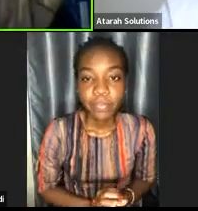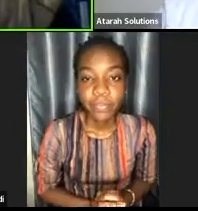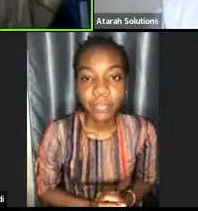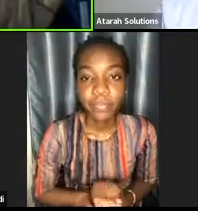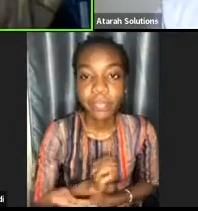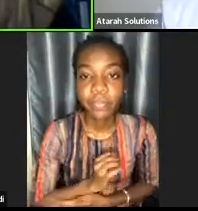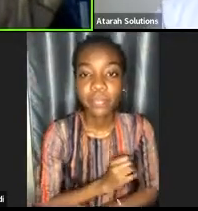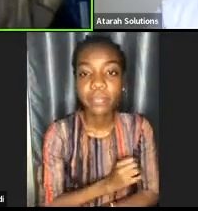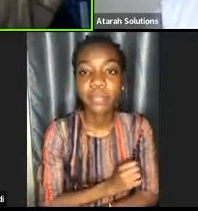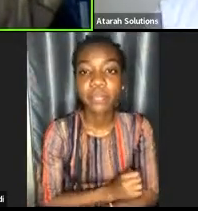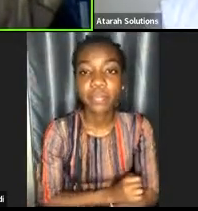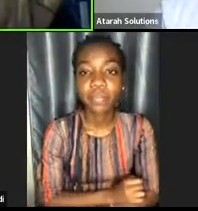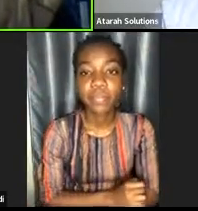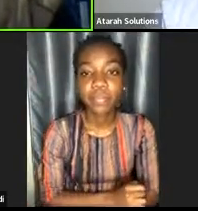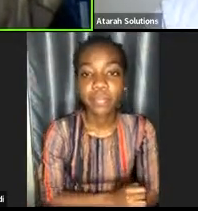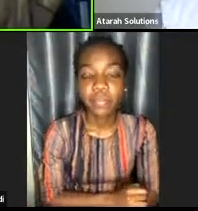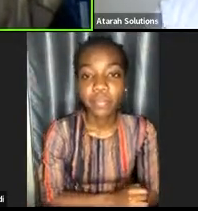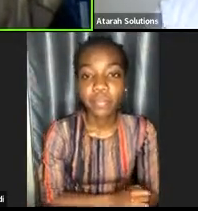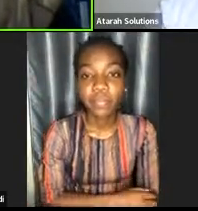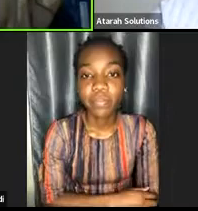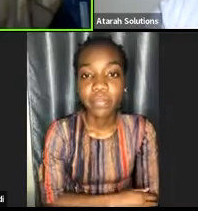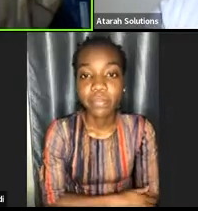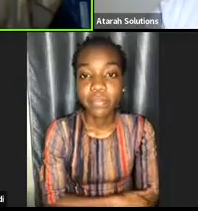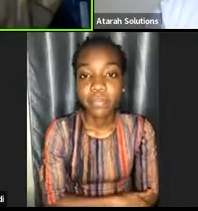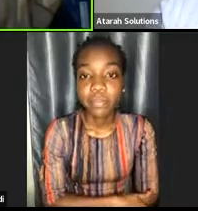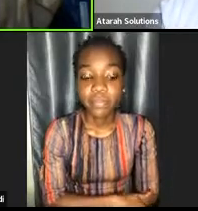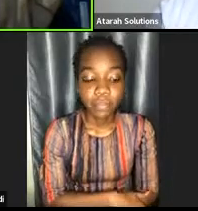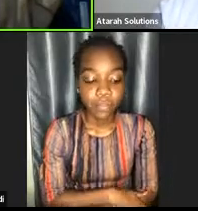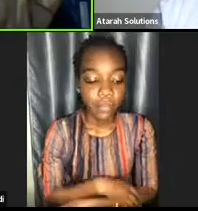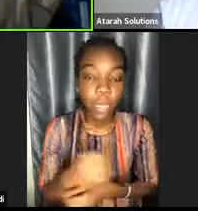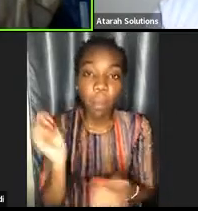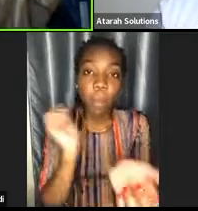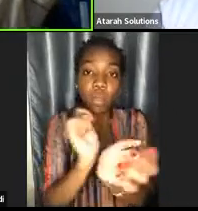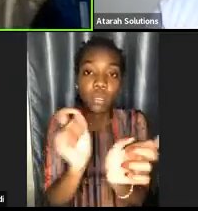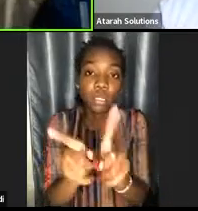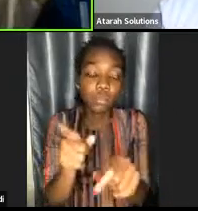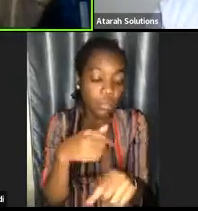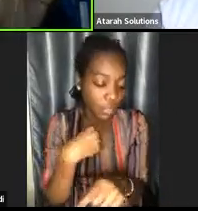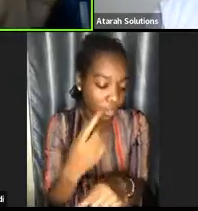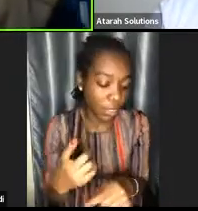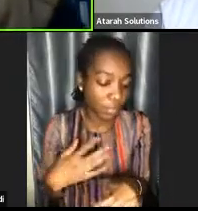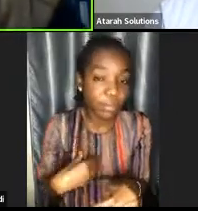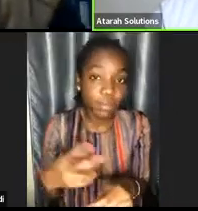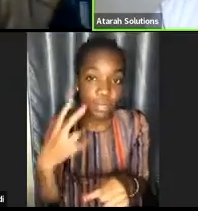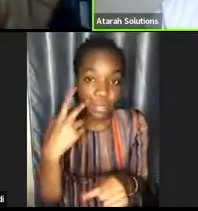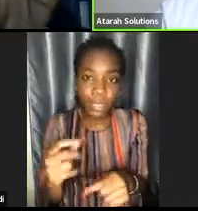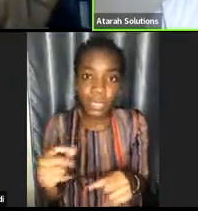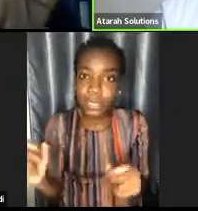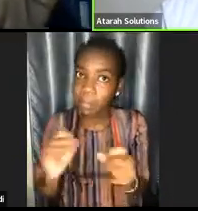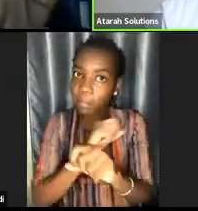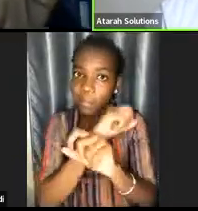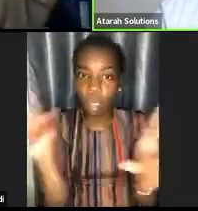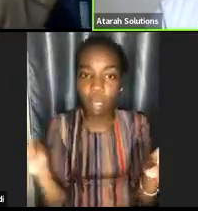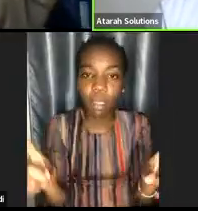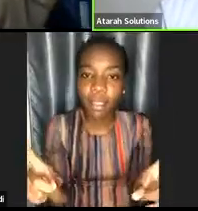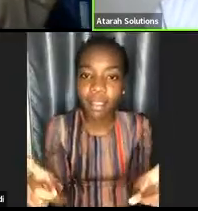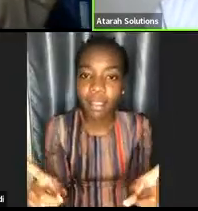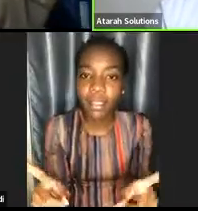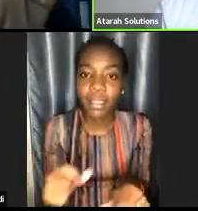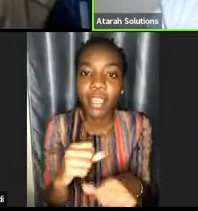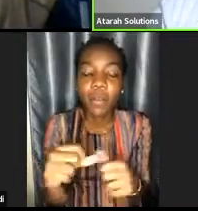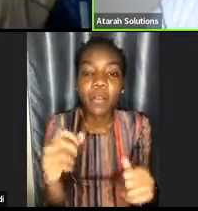Yeah. And then Paul has also updated and said, I've just seen it flash Yes. Talking about mediation